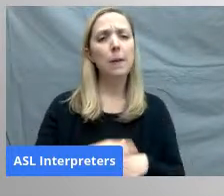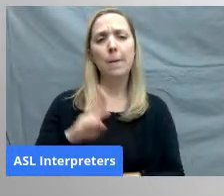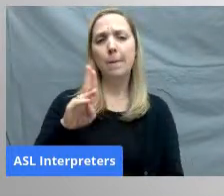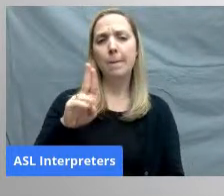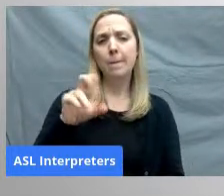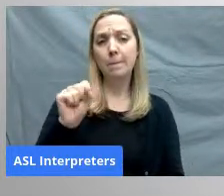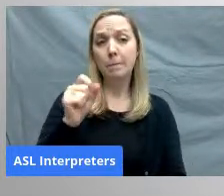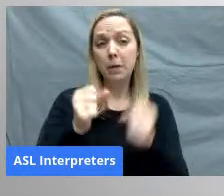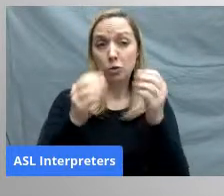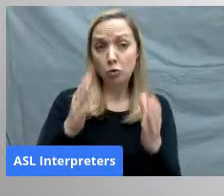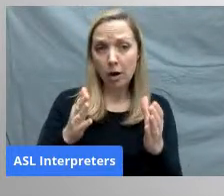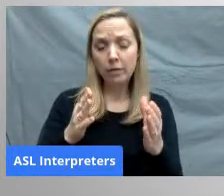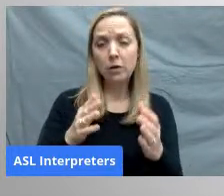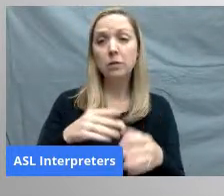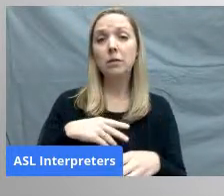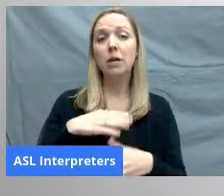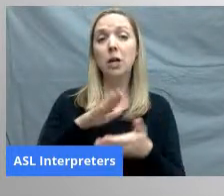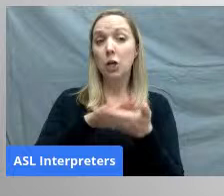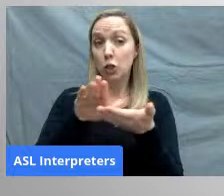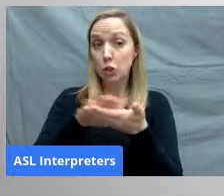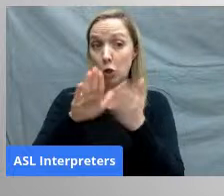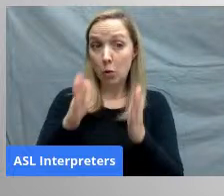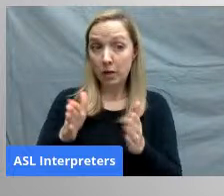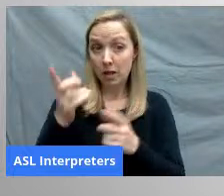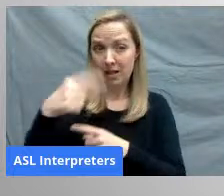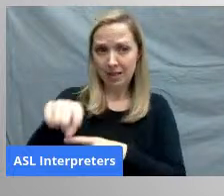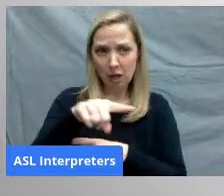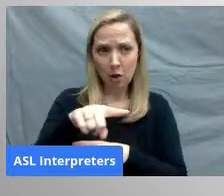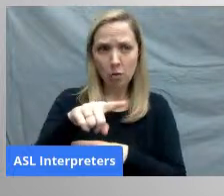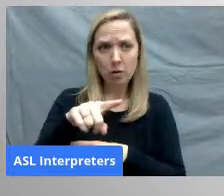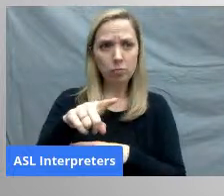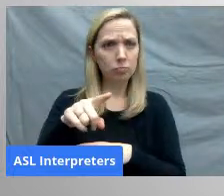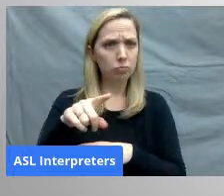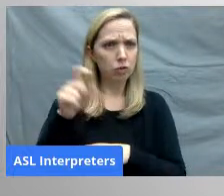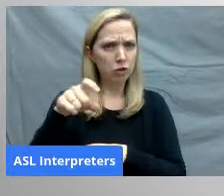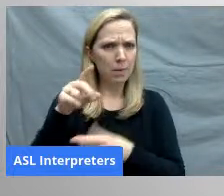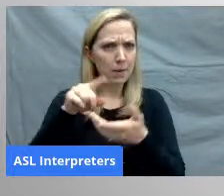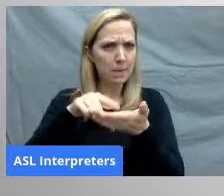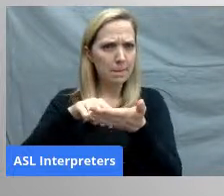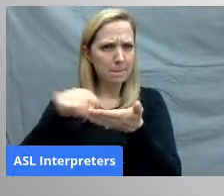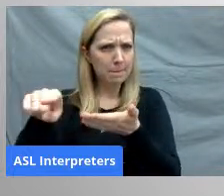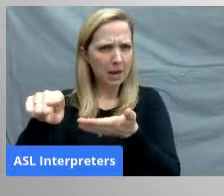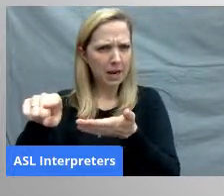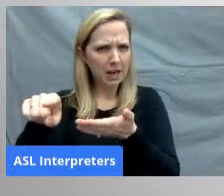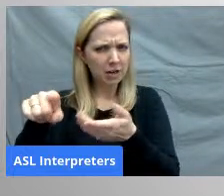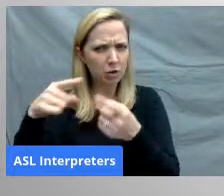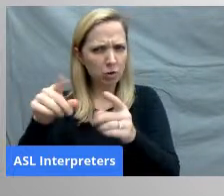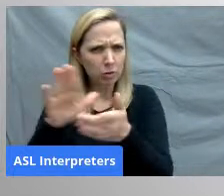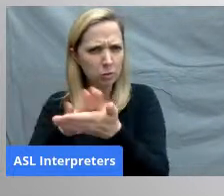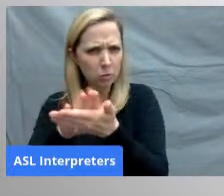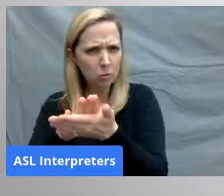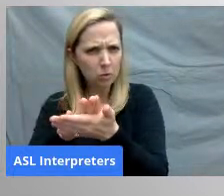people who would have got paid for being in school who are not currently in school and getting paid are still getting paid?